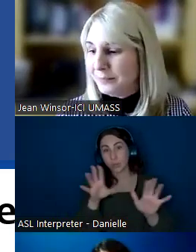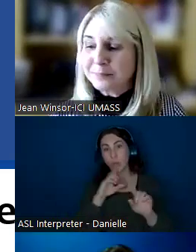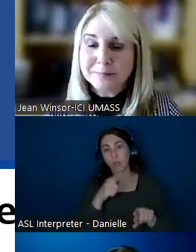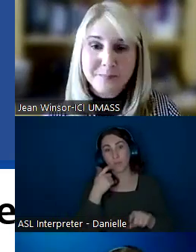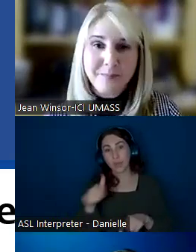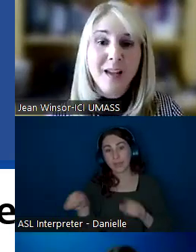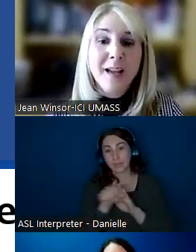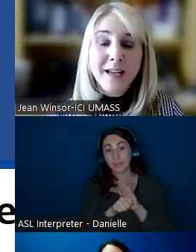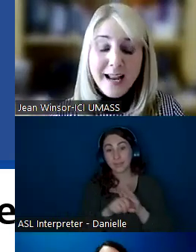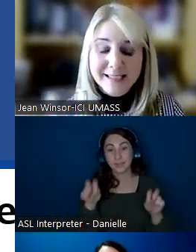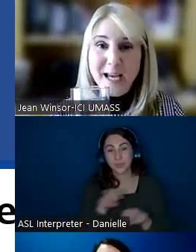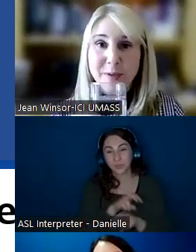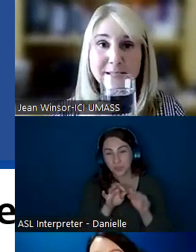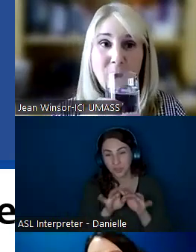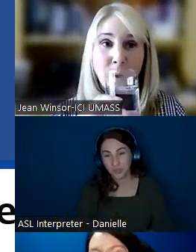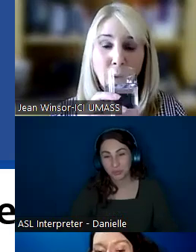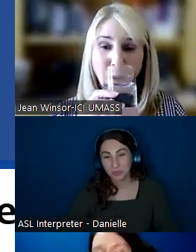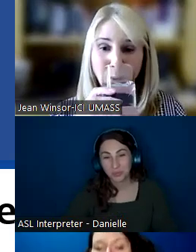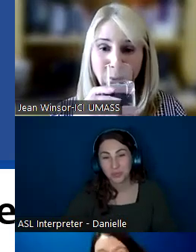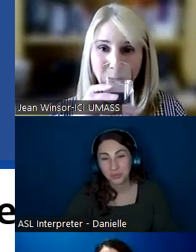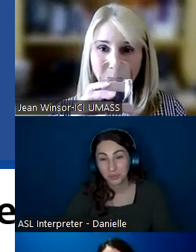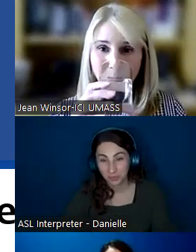behalf. Next slide, please.